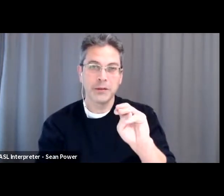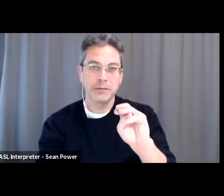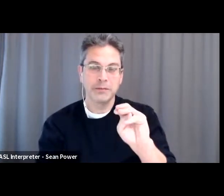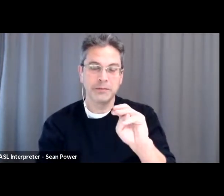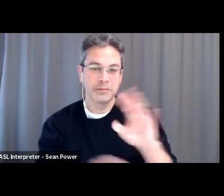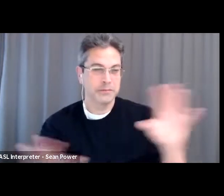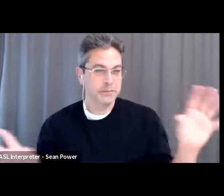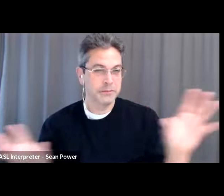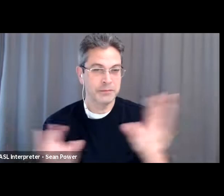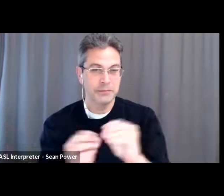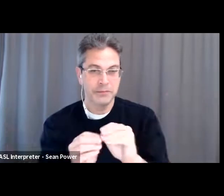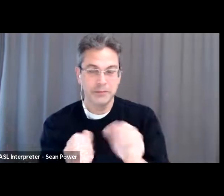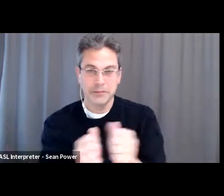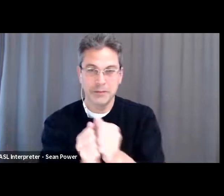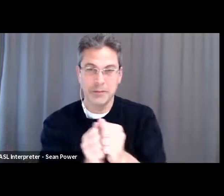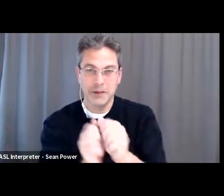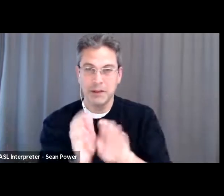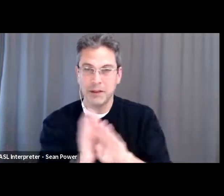of years.